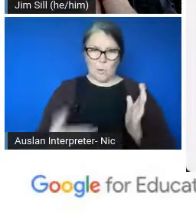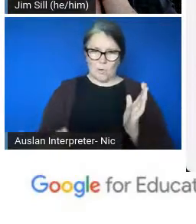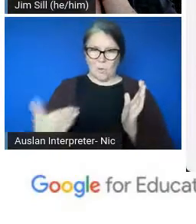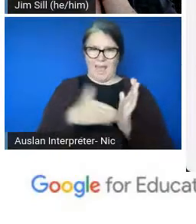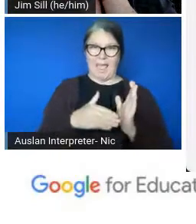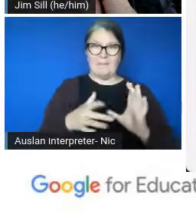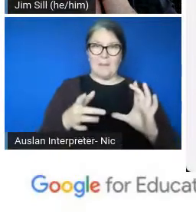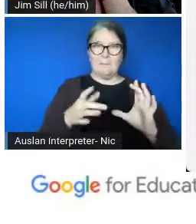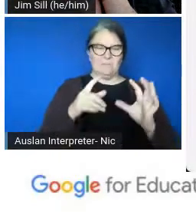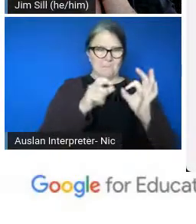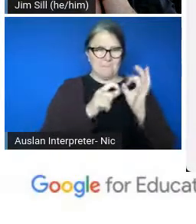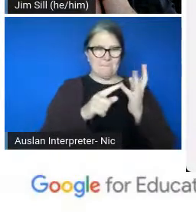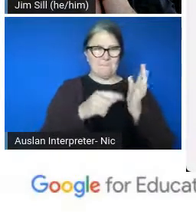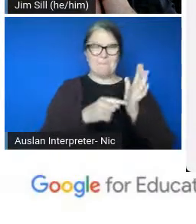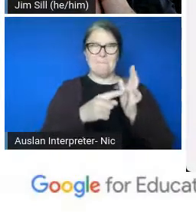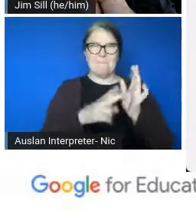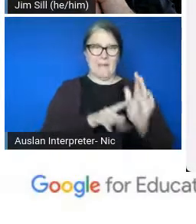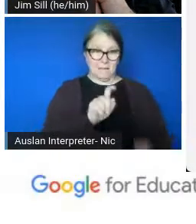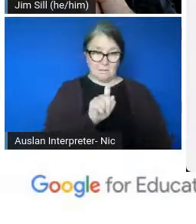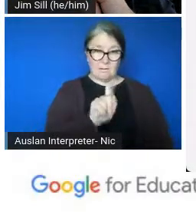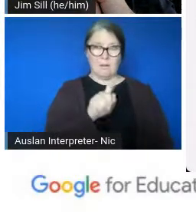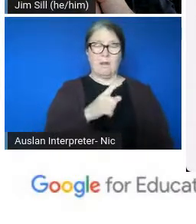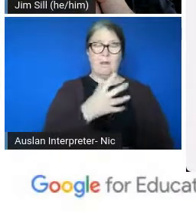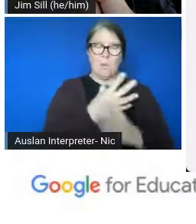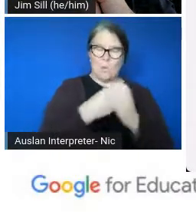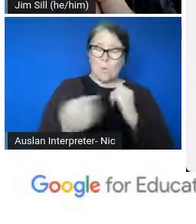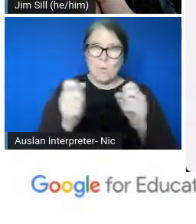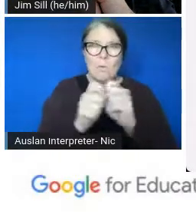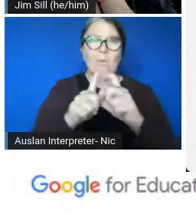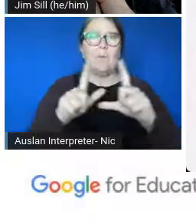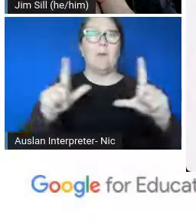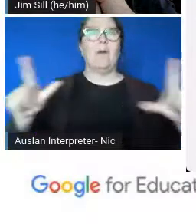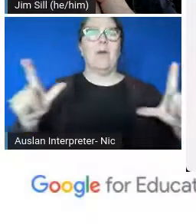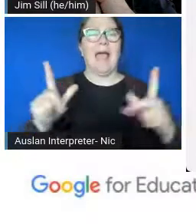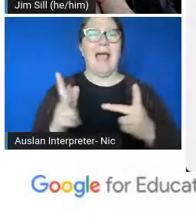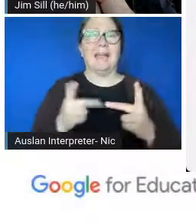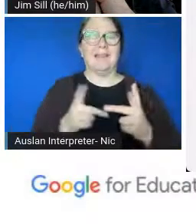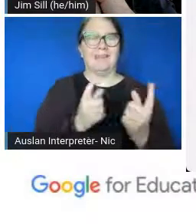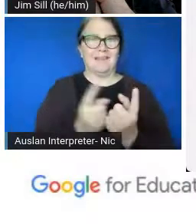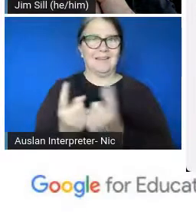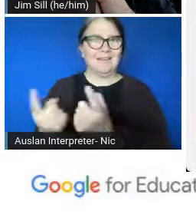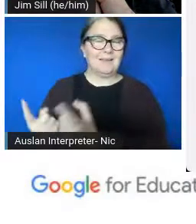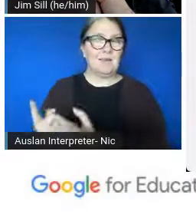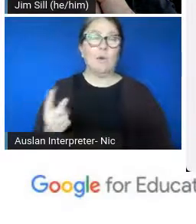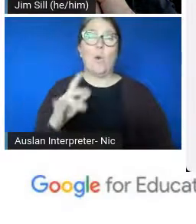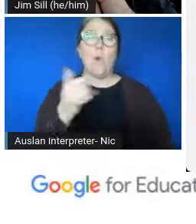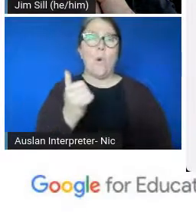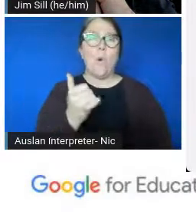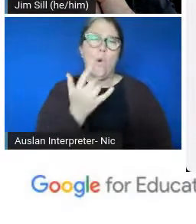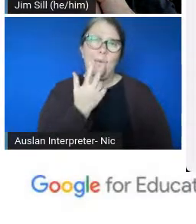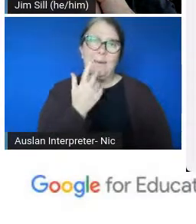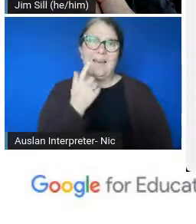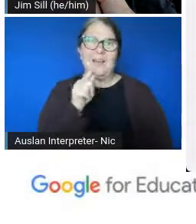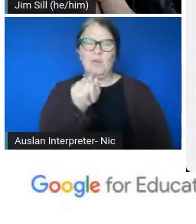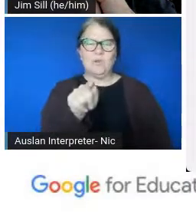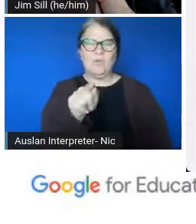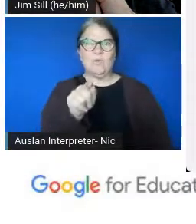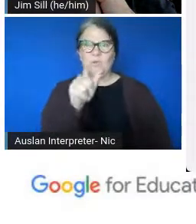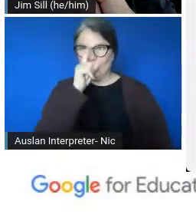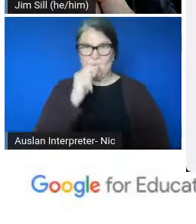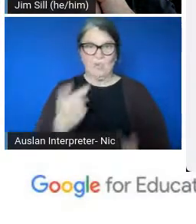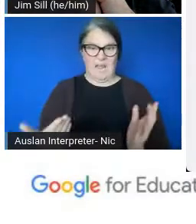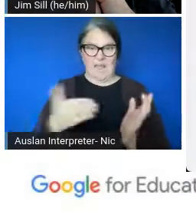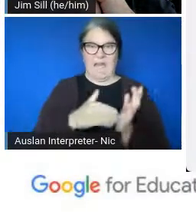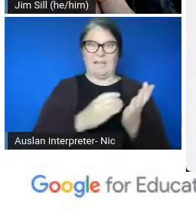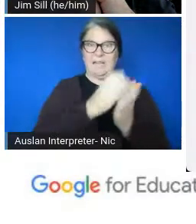things. You can put a placeholder there if you're like, okay, I've got an image, I need to come back to that. You can put calendar in. Obviously,